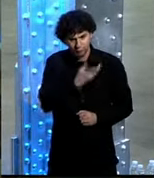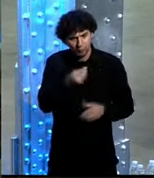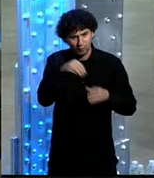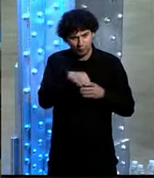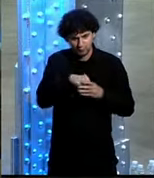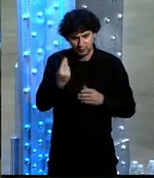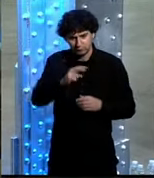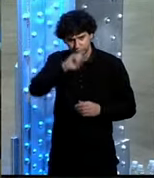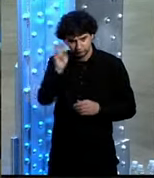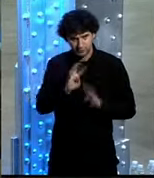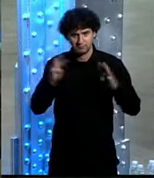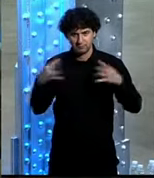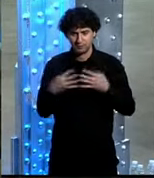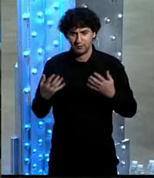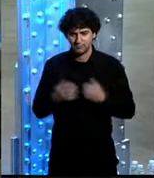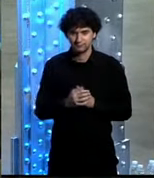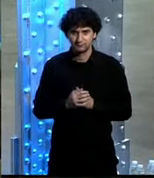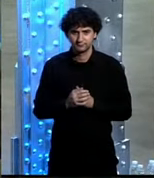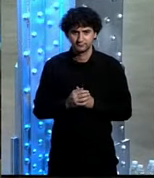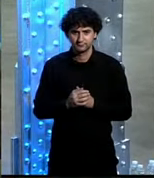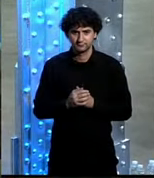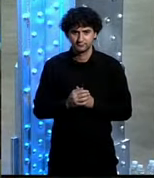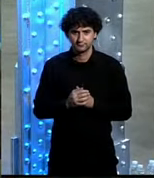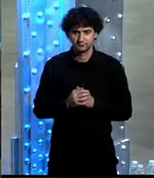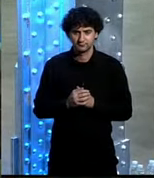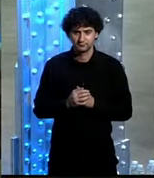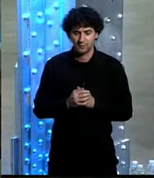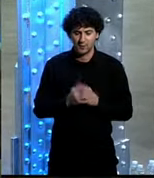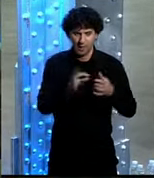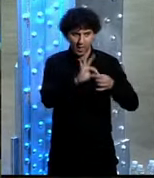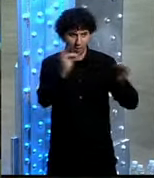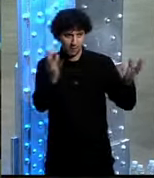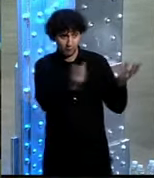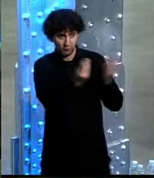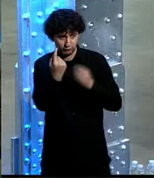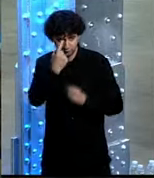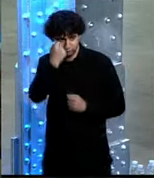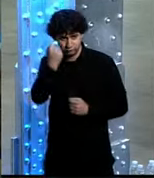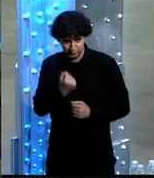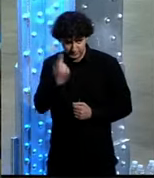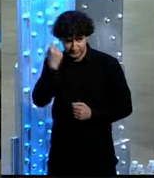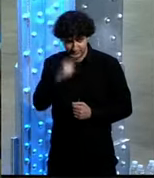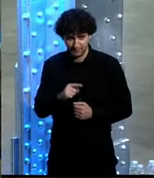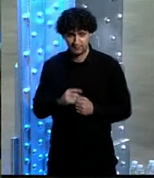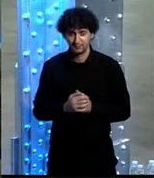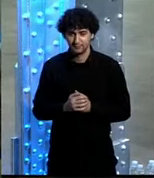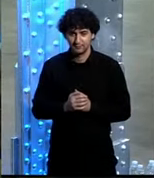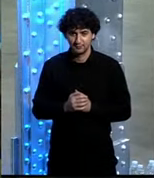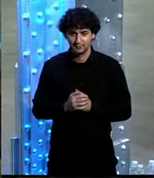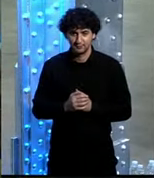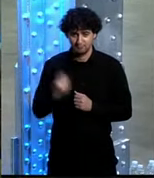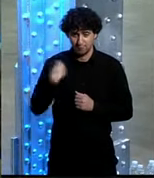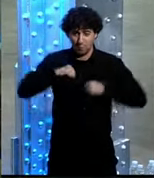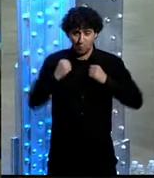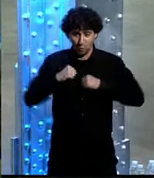In Latin America, these topics are main issues for the